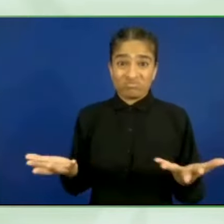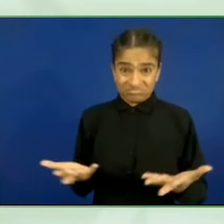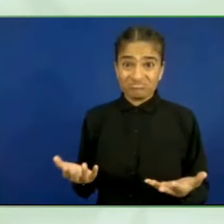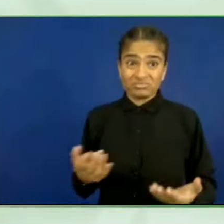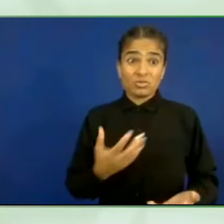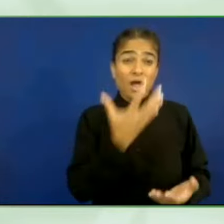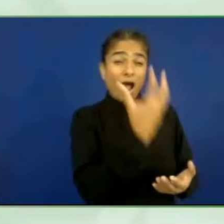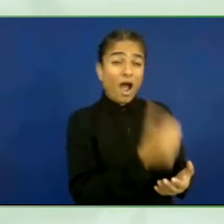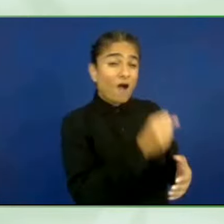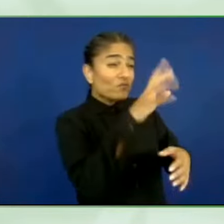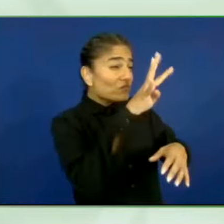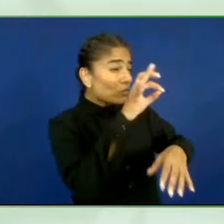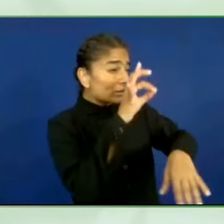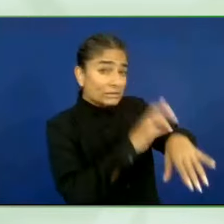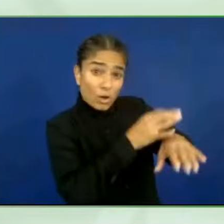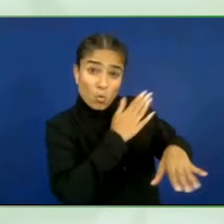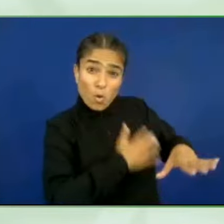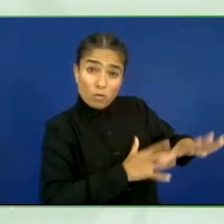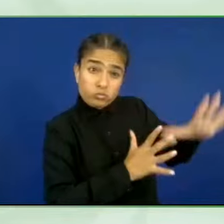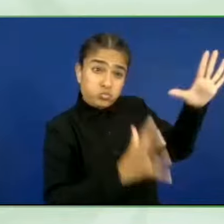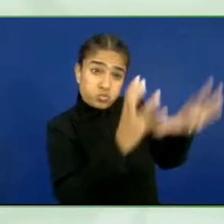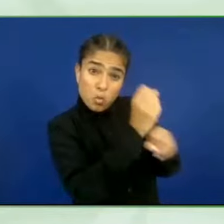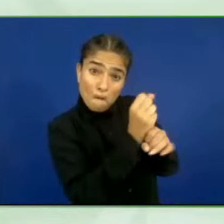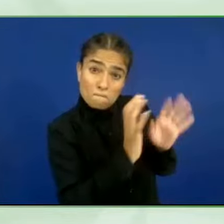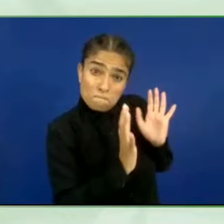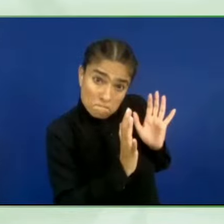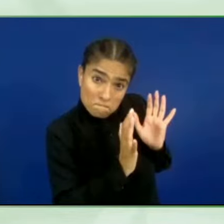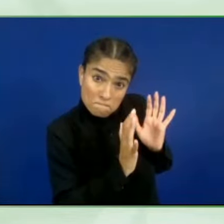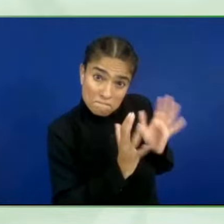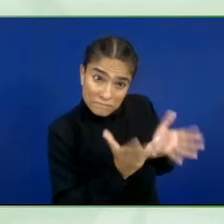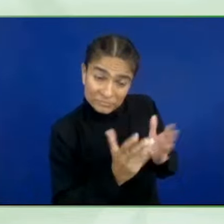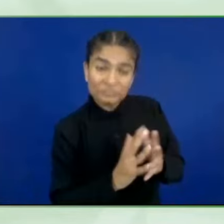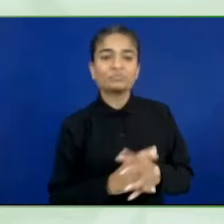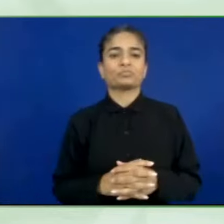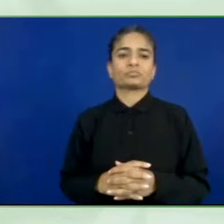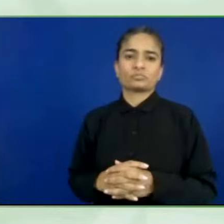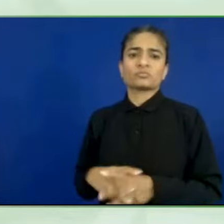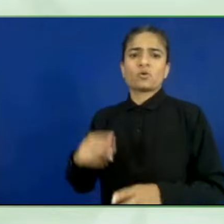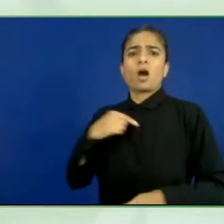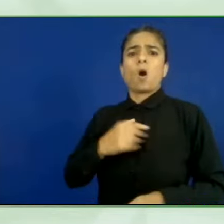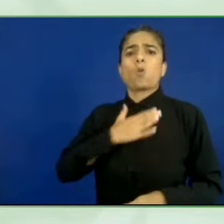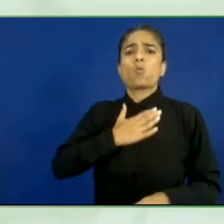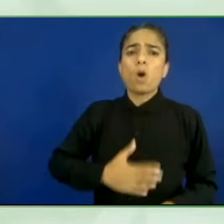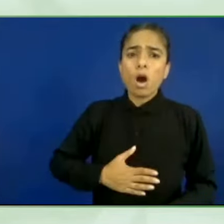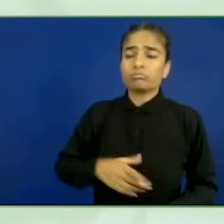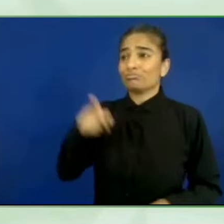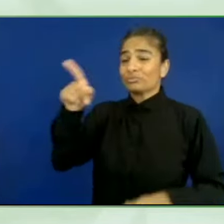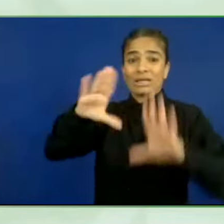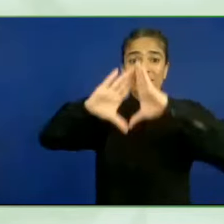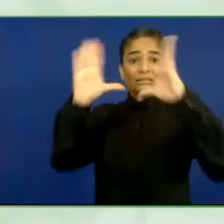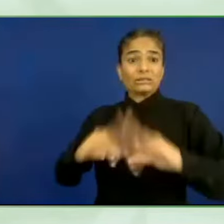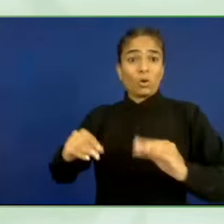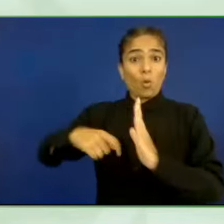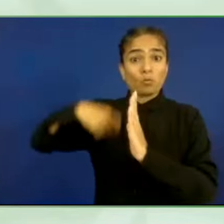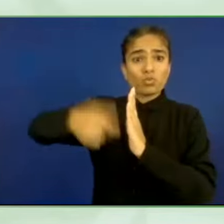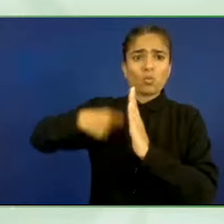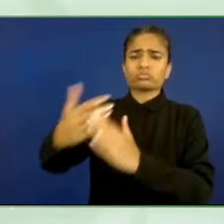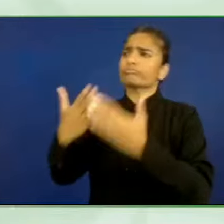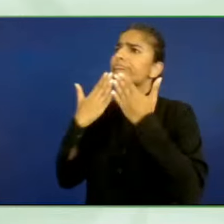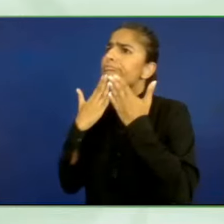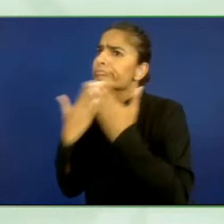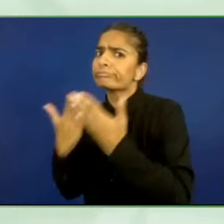to thank Zero Project for this amazing opportunity to be able to come and attend, and for our